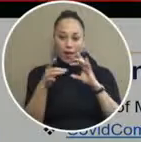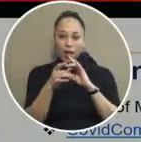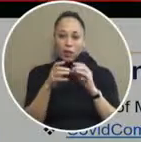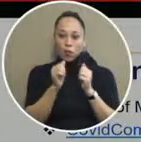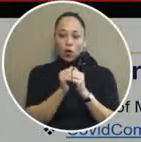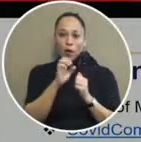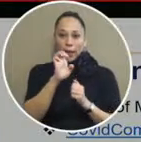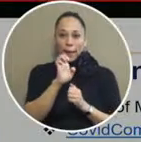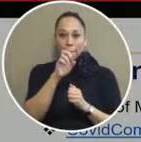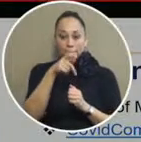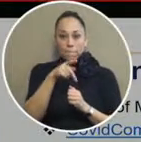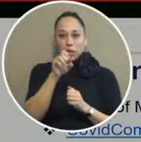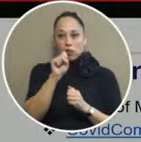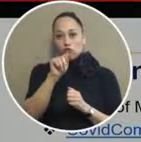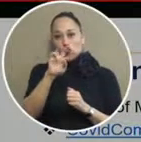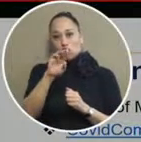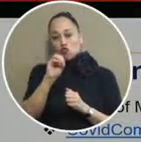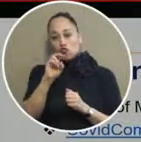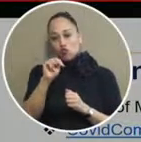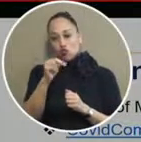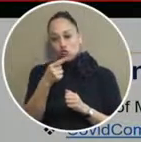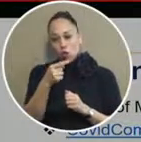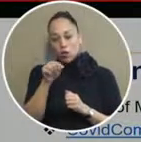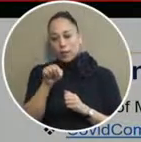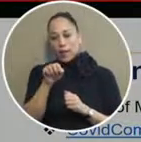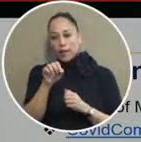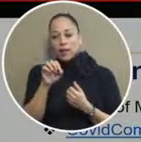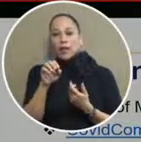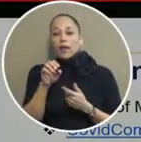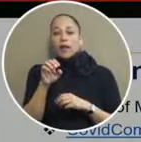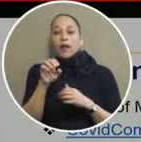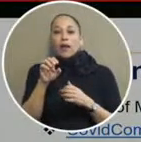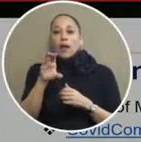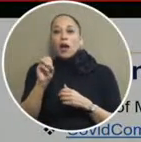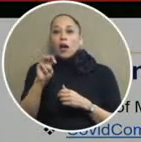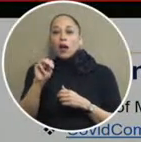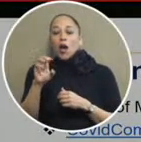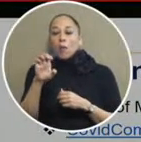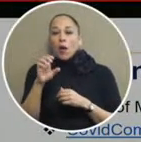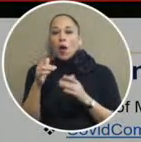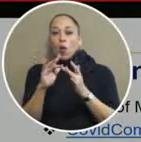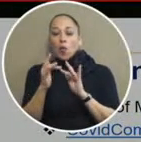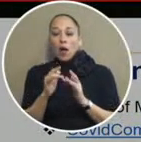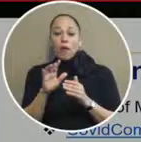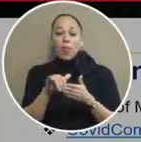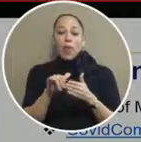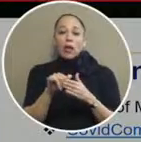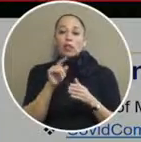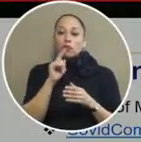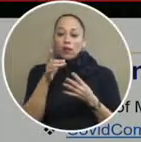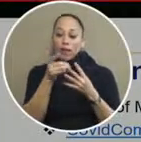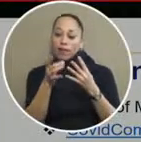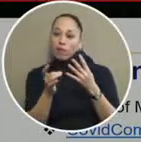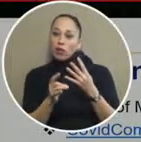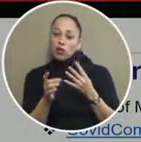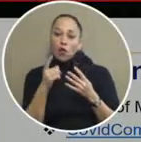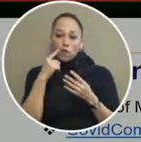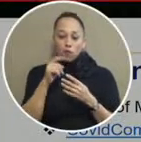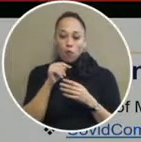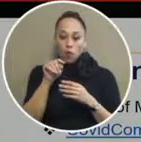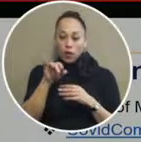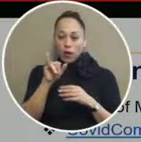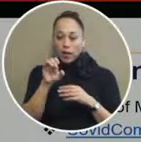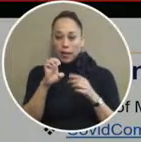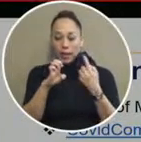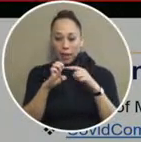the epstrong.org website. And so the website was modified to be able to offer various options to intake the email